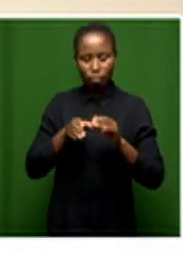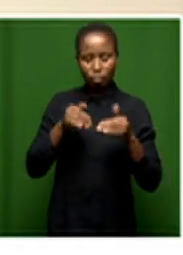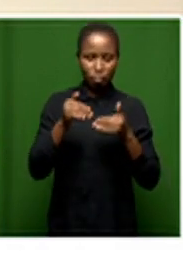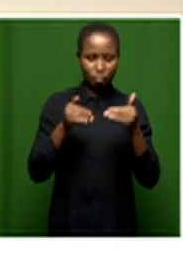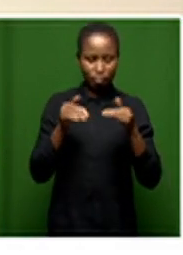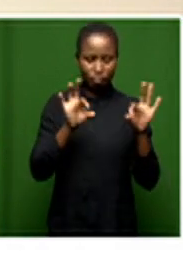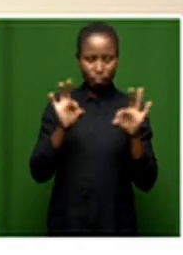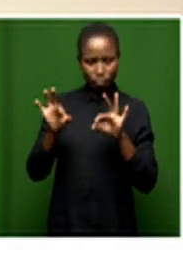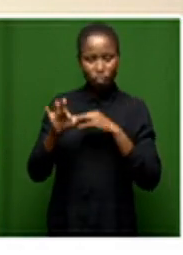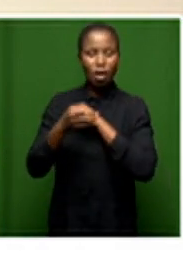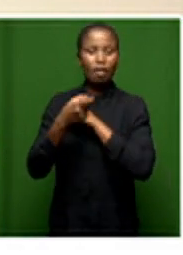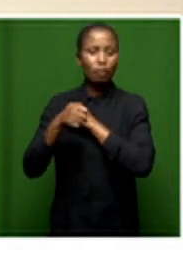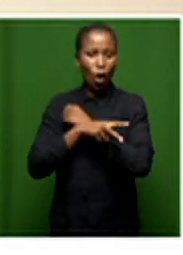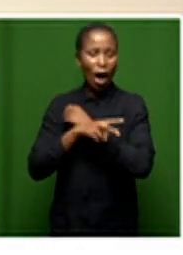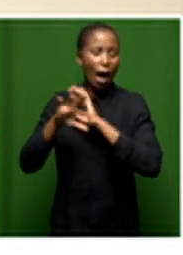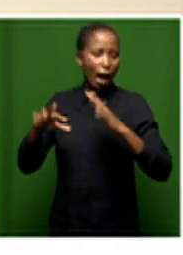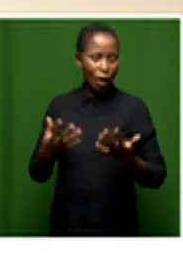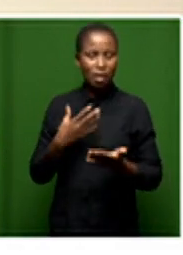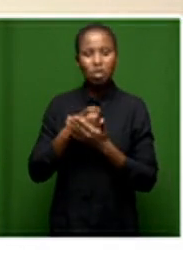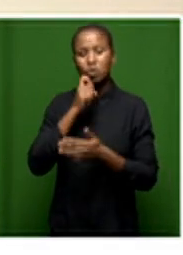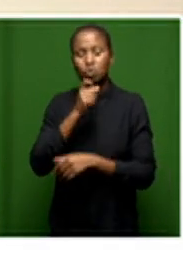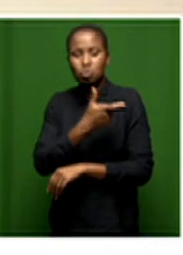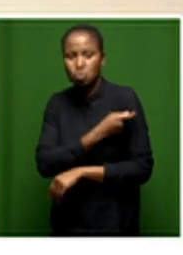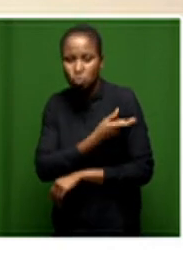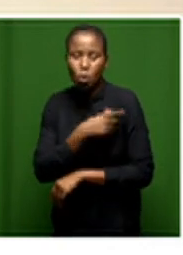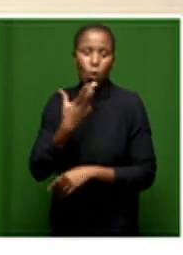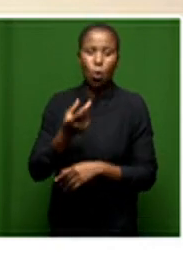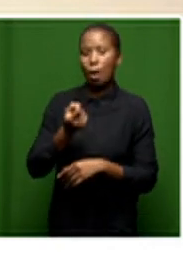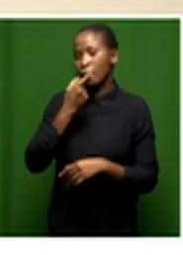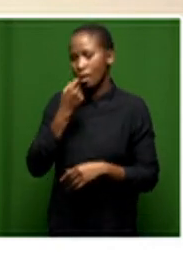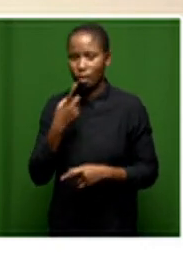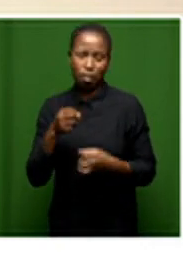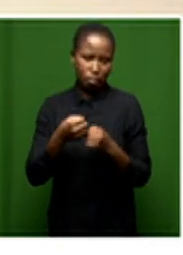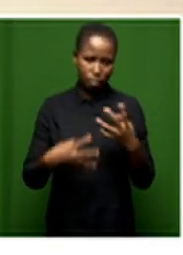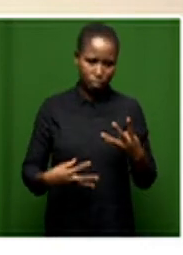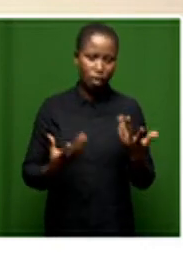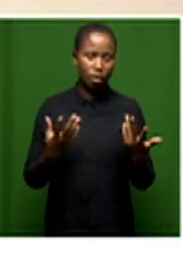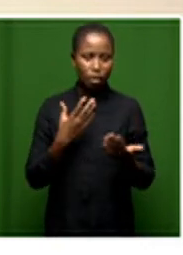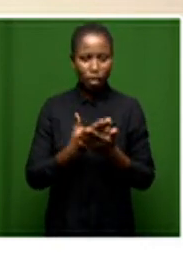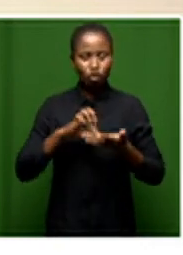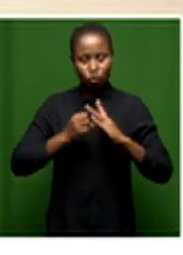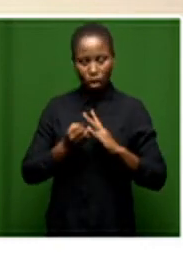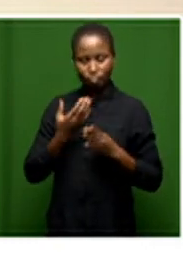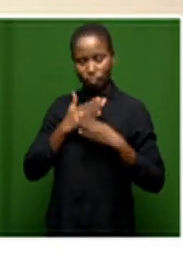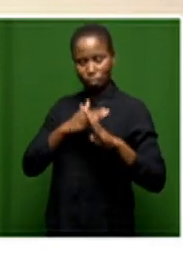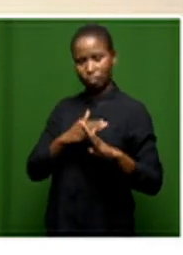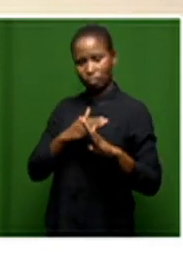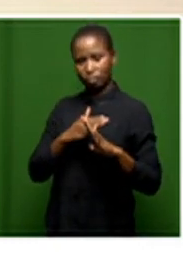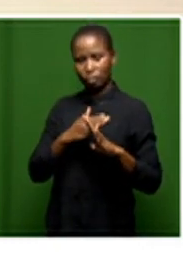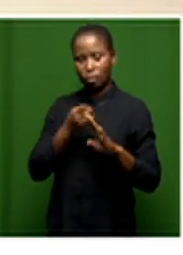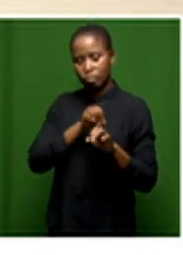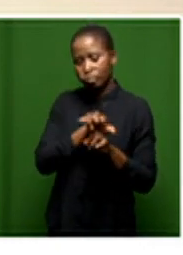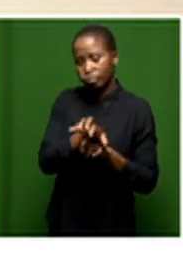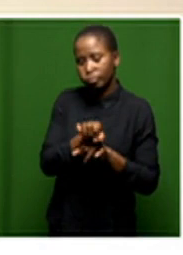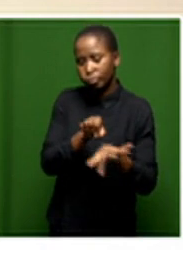either through vaccinations or through these non-medical measures, so that we get to a place where we prevent it from, one, infecting